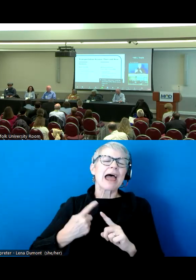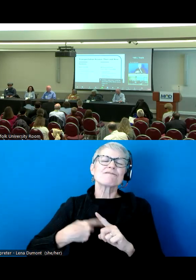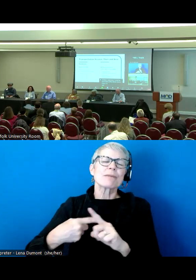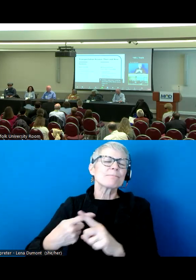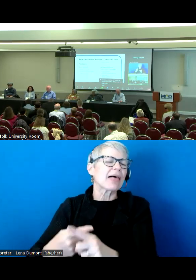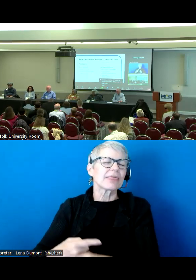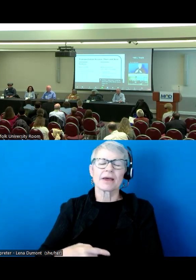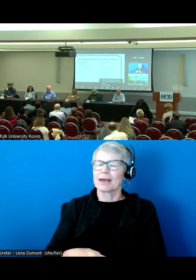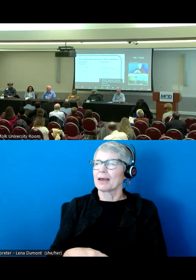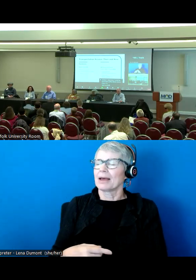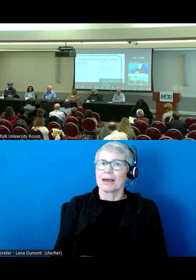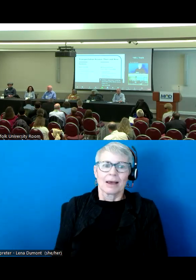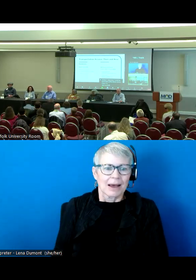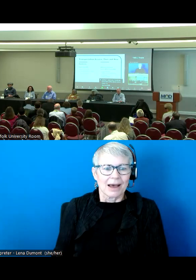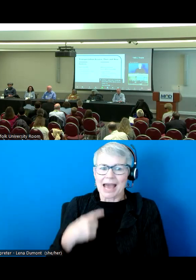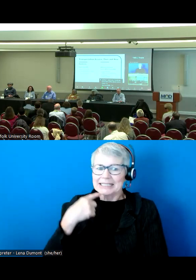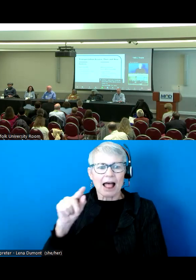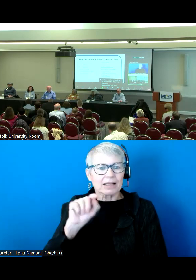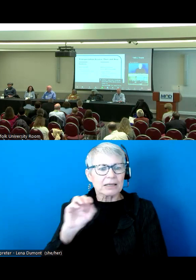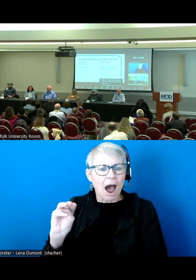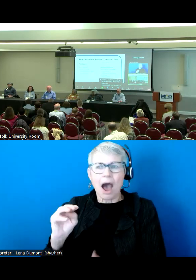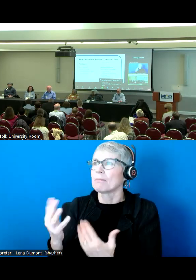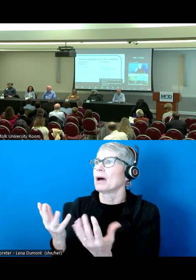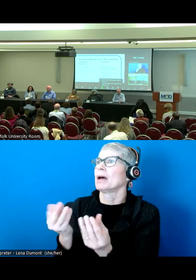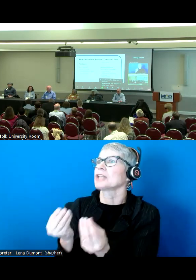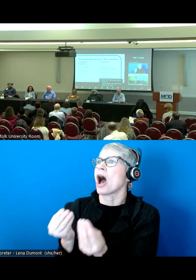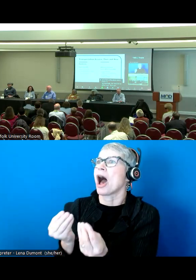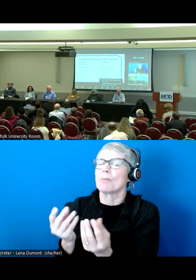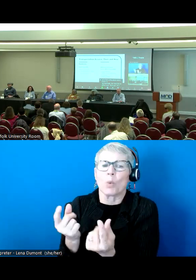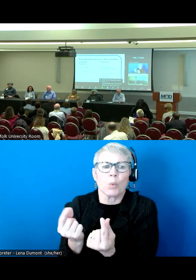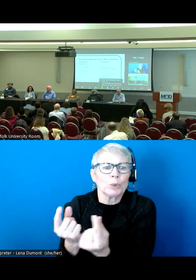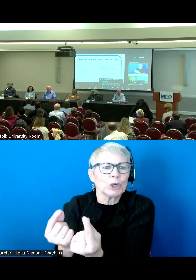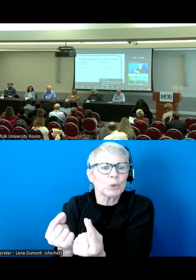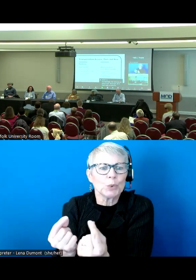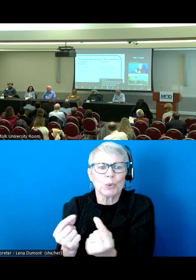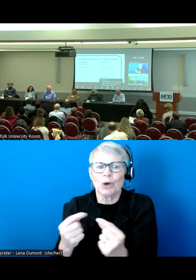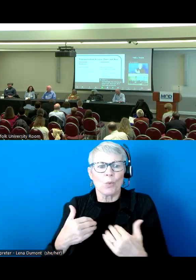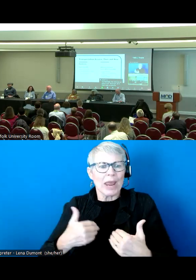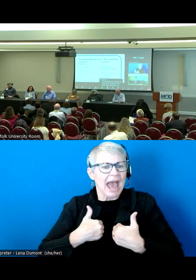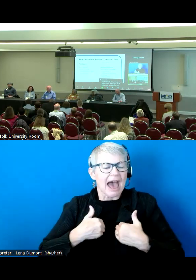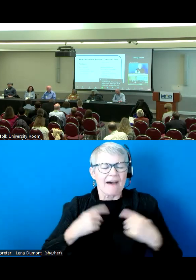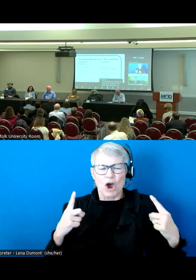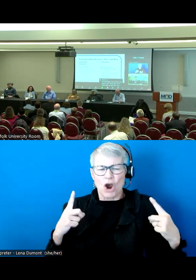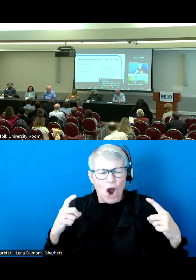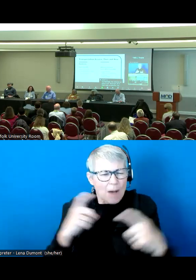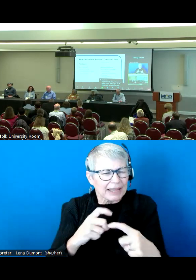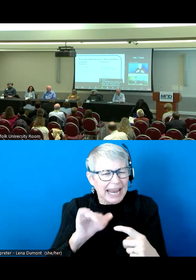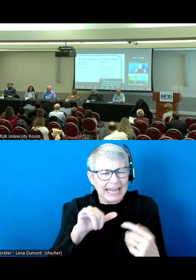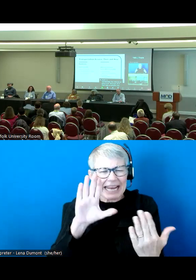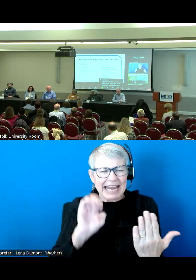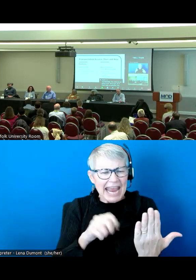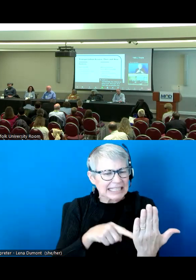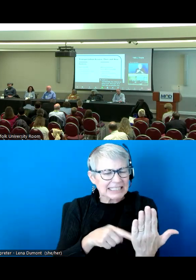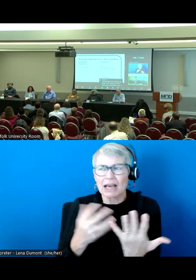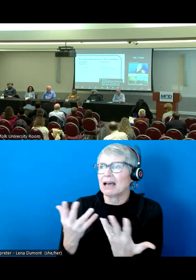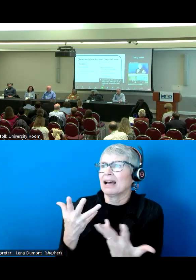we going to do? We've got all of these really complicated cases. And just got to